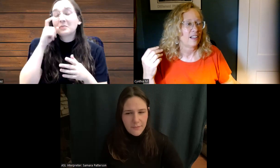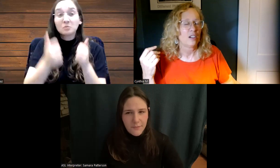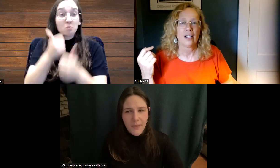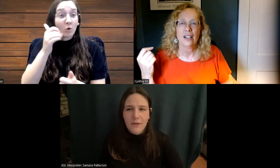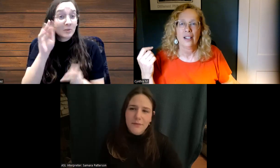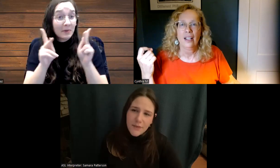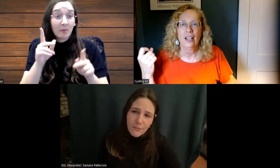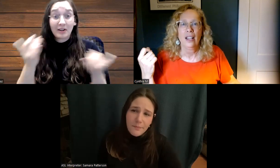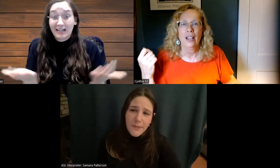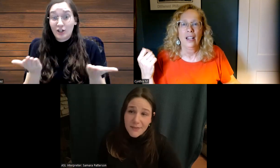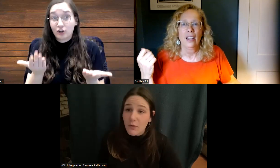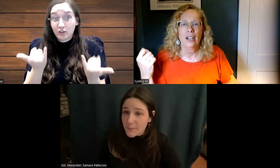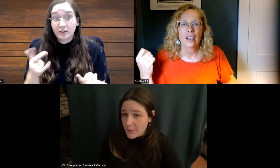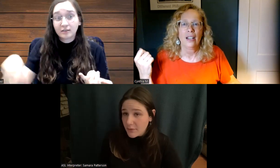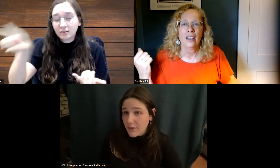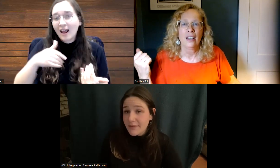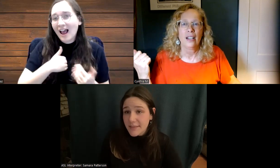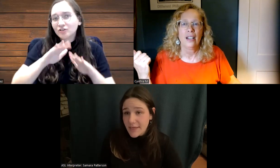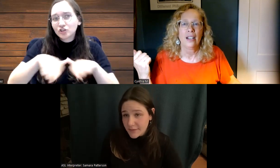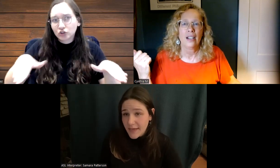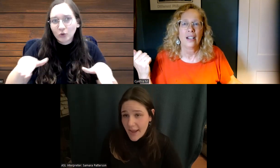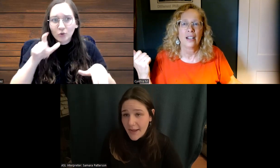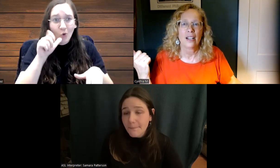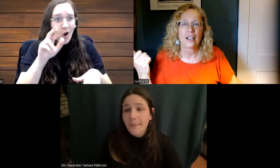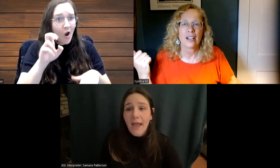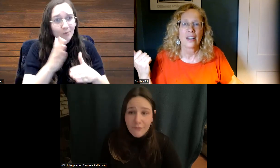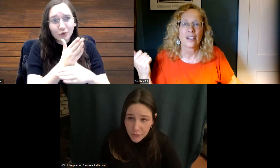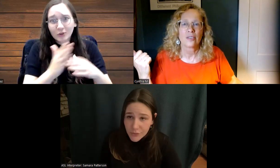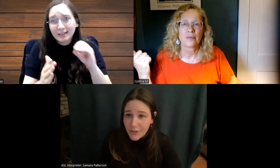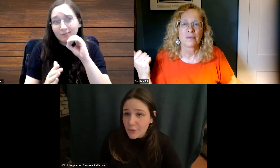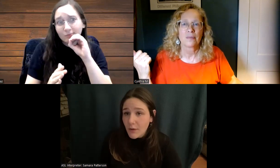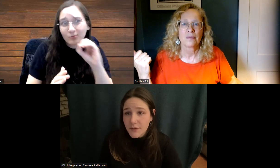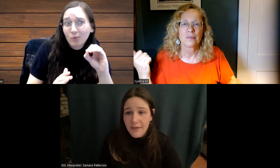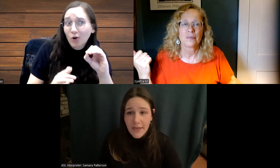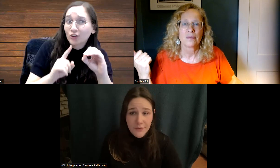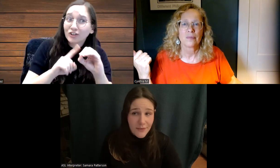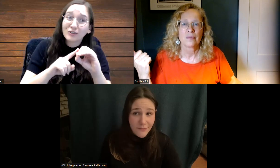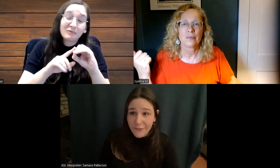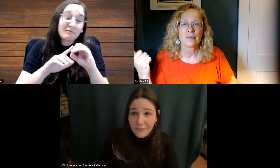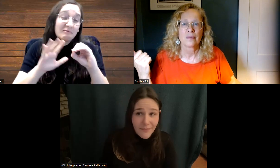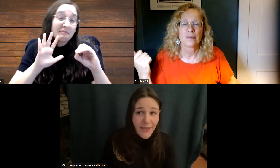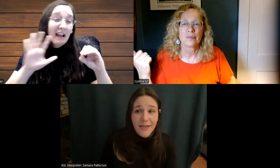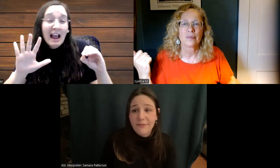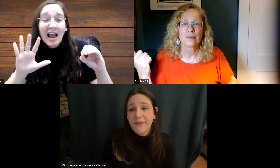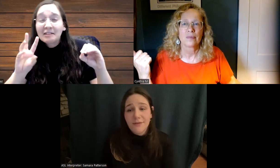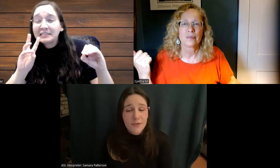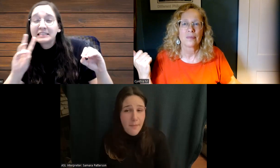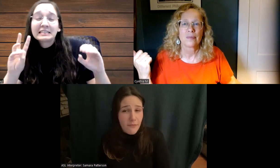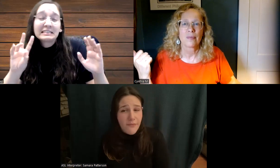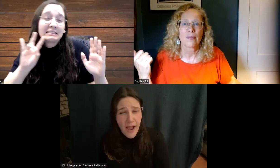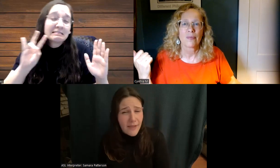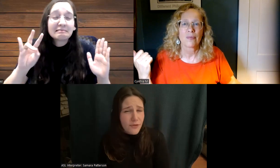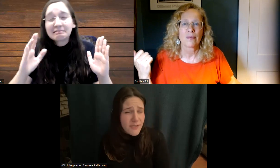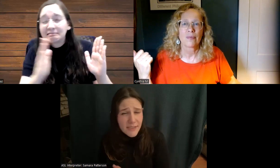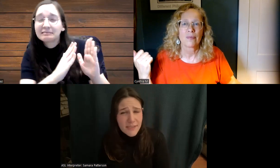dog? So, because most people, at least here today, have children who are between the ages of an infant to